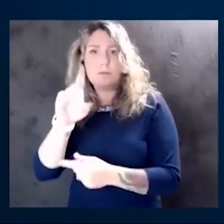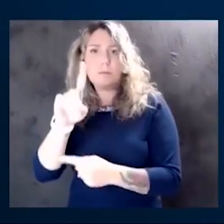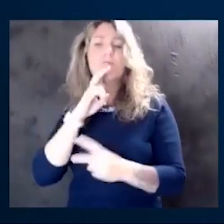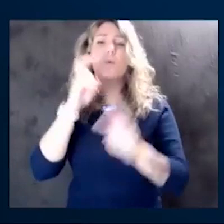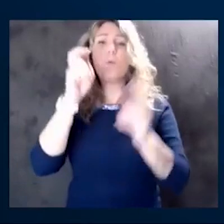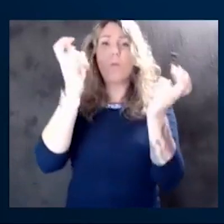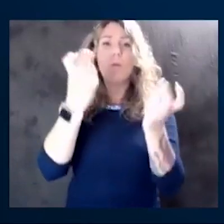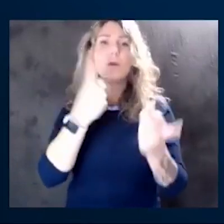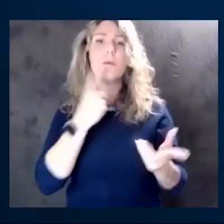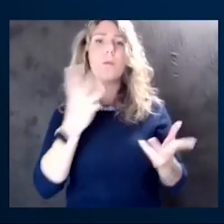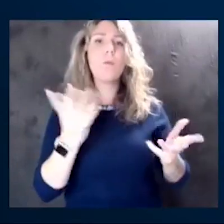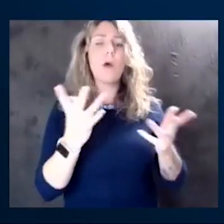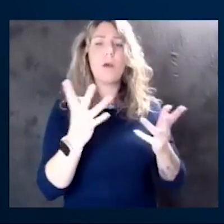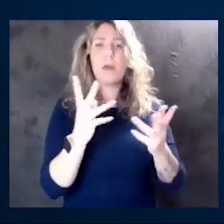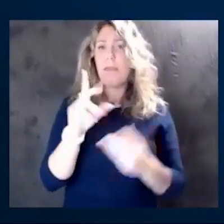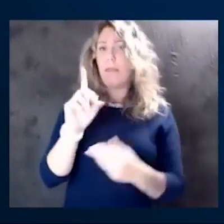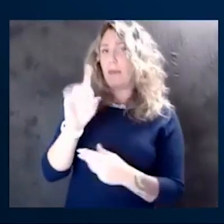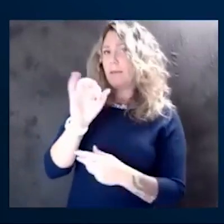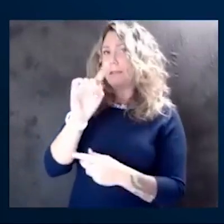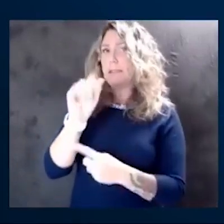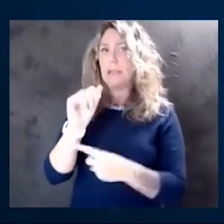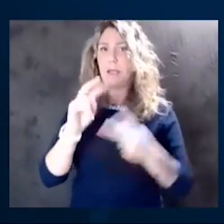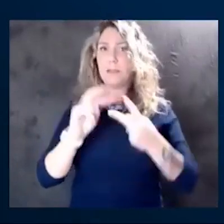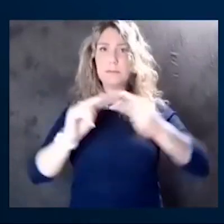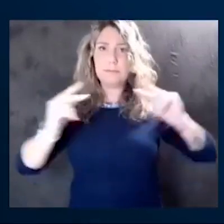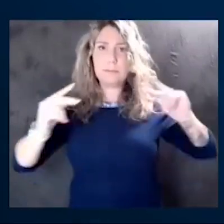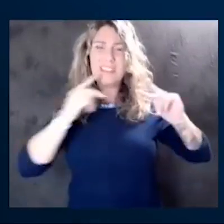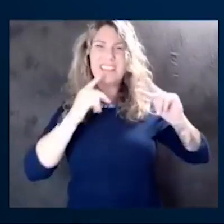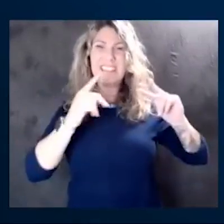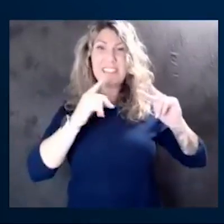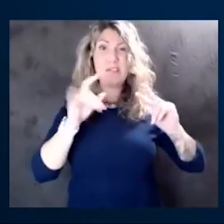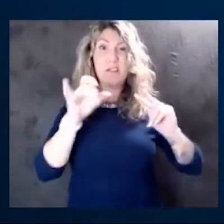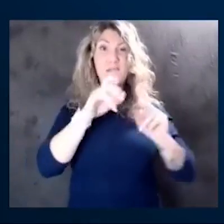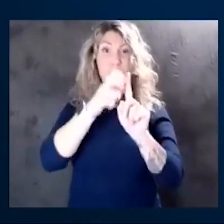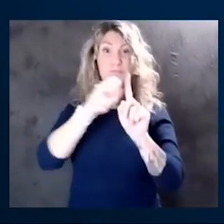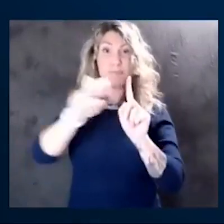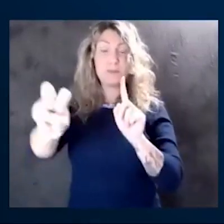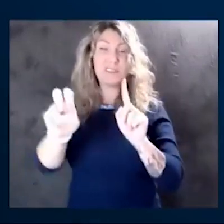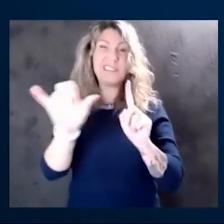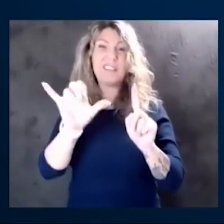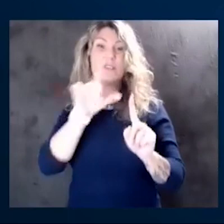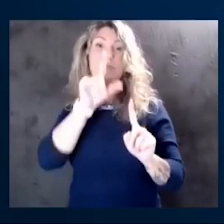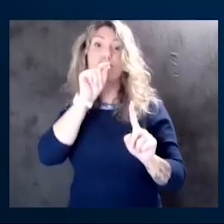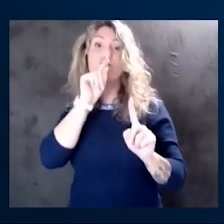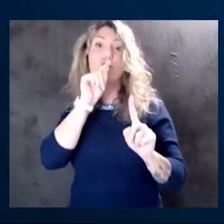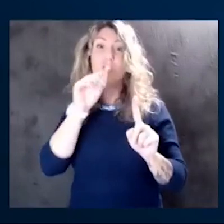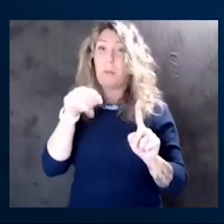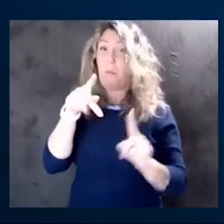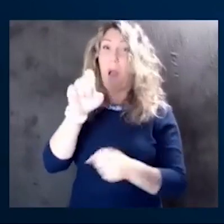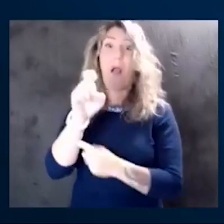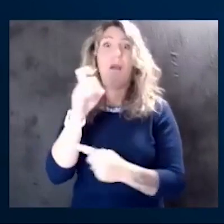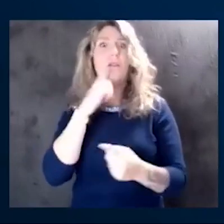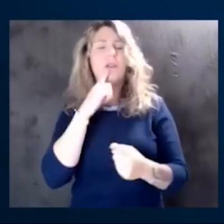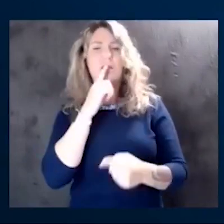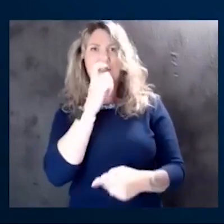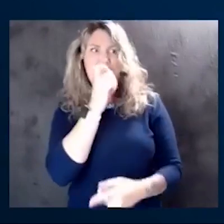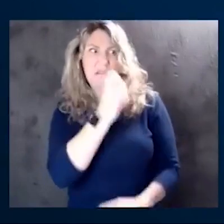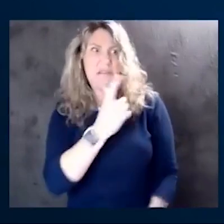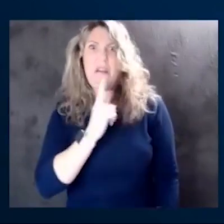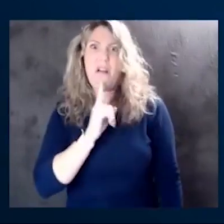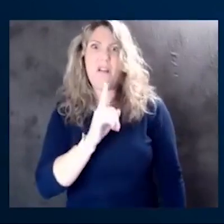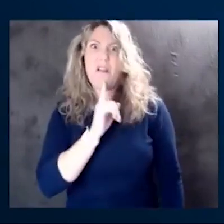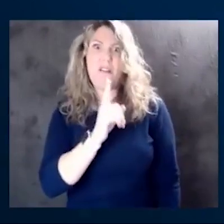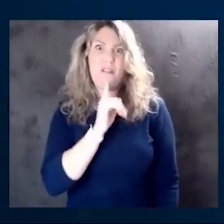the Delta variant is as transmissible as chickenpox. That's not good, right? That's like really bad, because chickenpox and